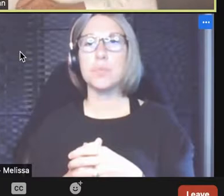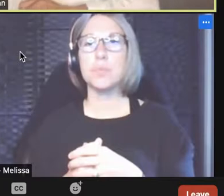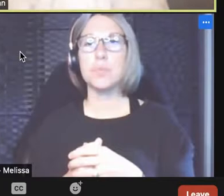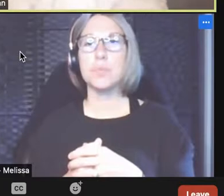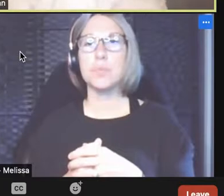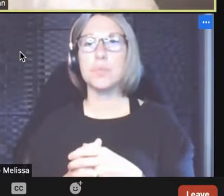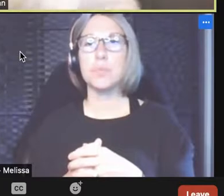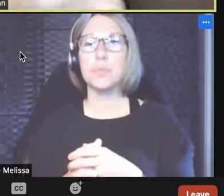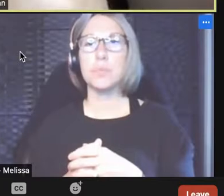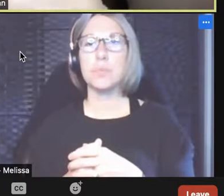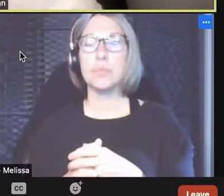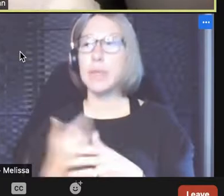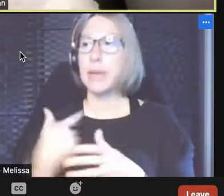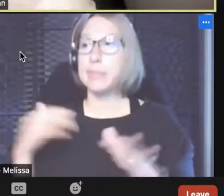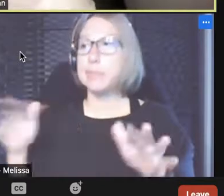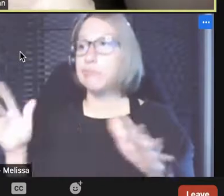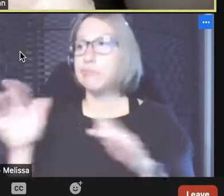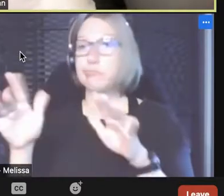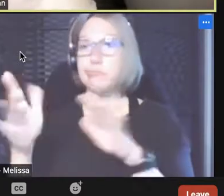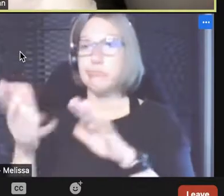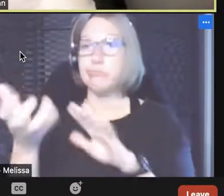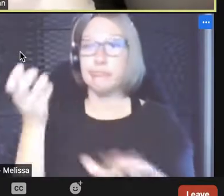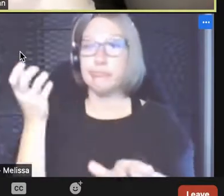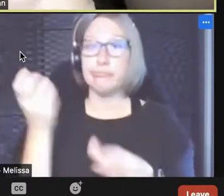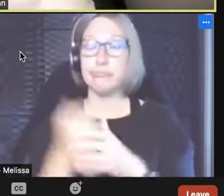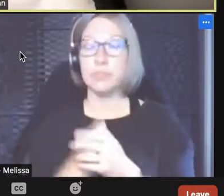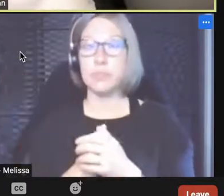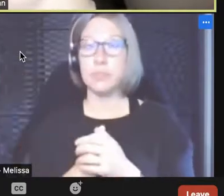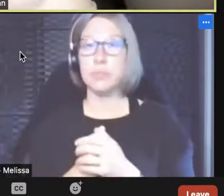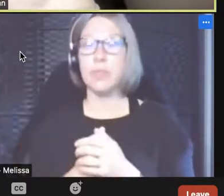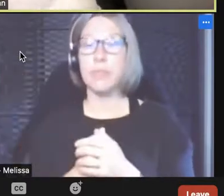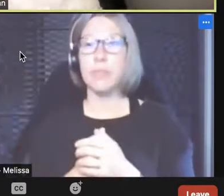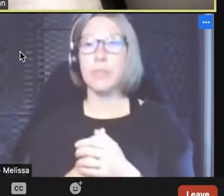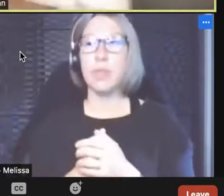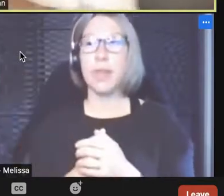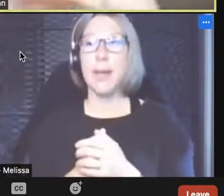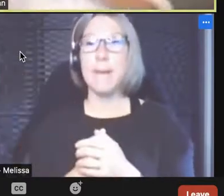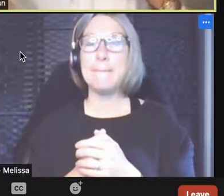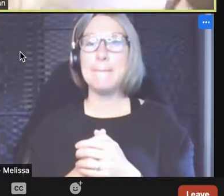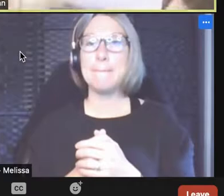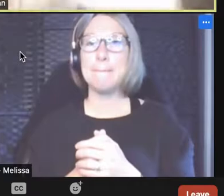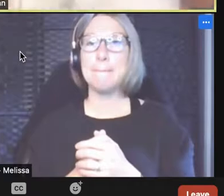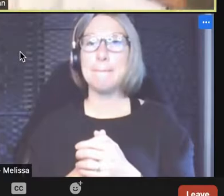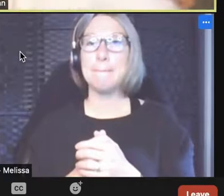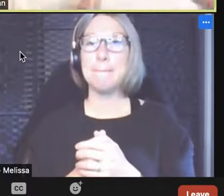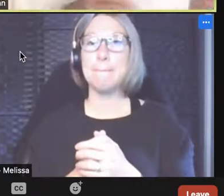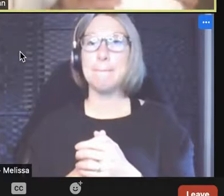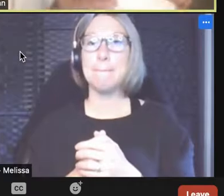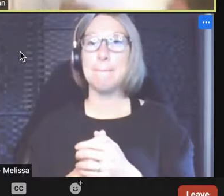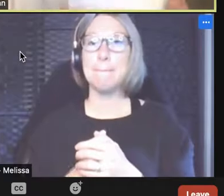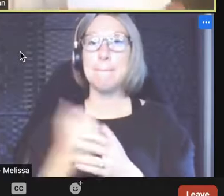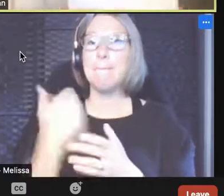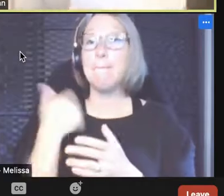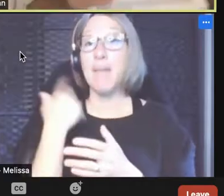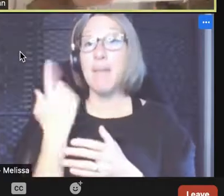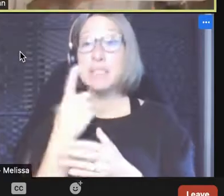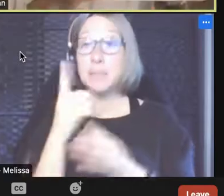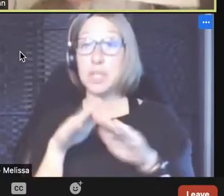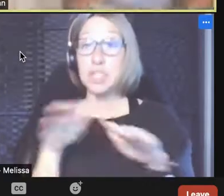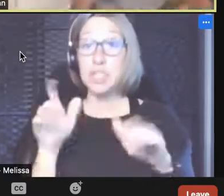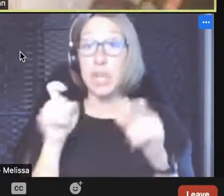Oh, I'll just pull something up, this thing. So let's say I have, I have something this child's going to have to attend to, this